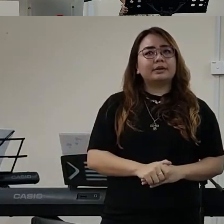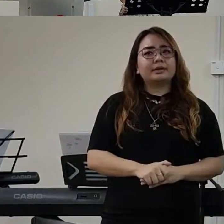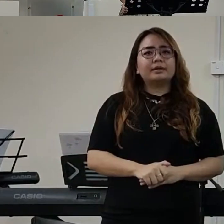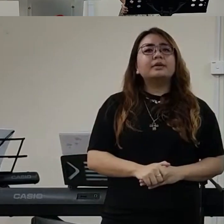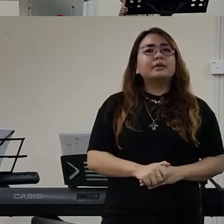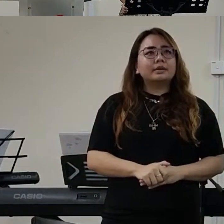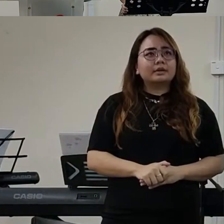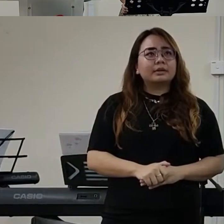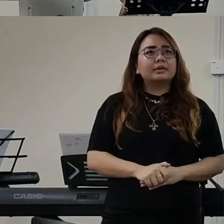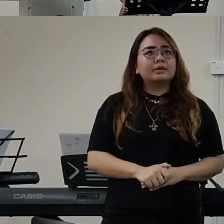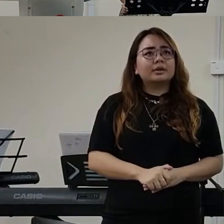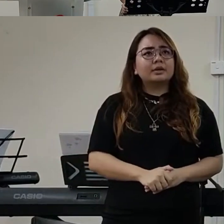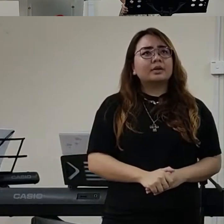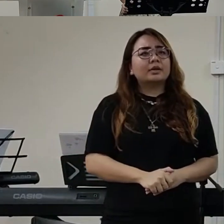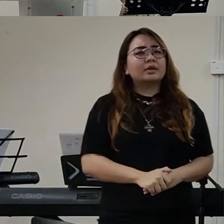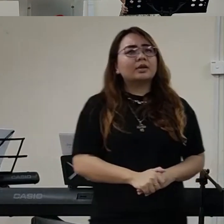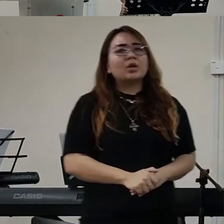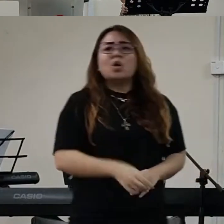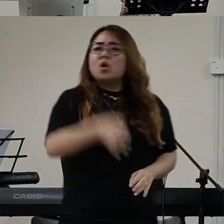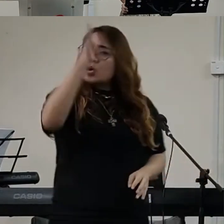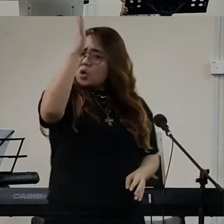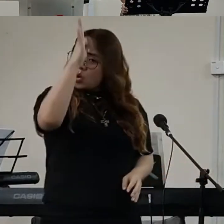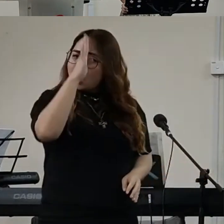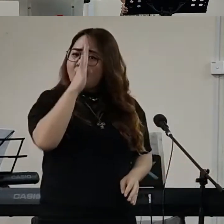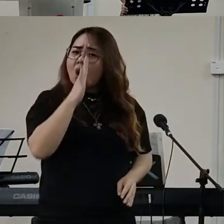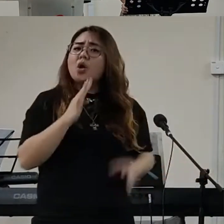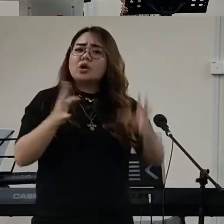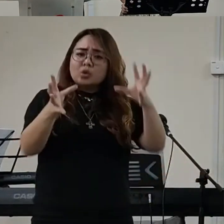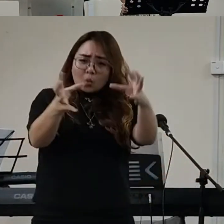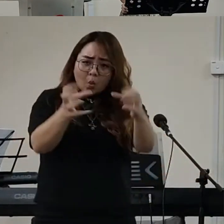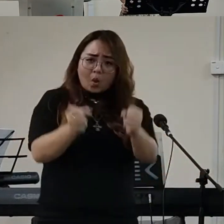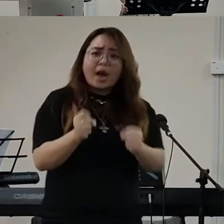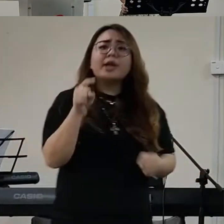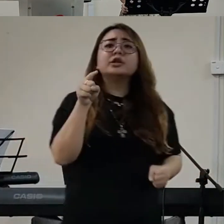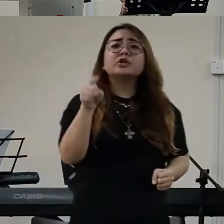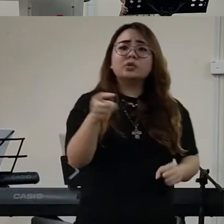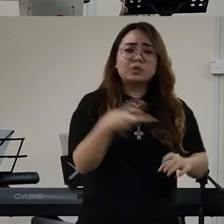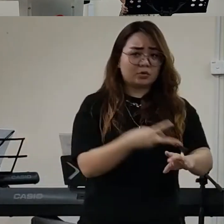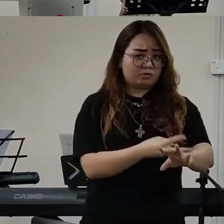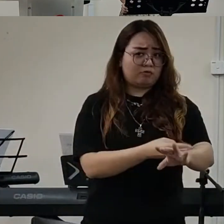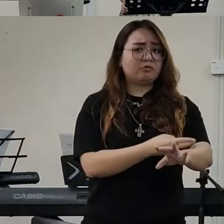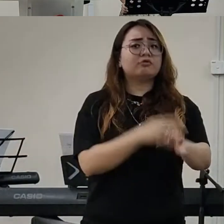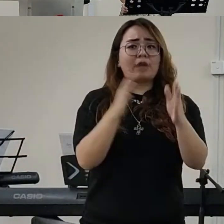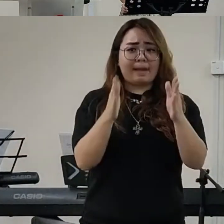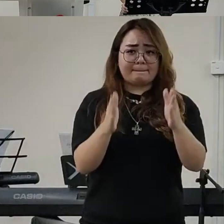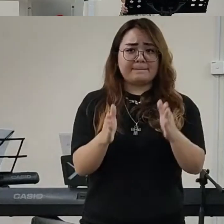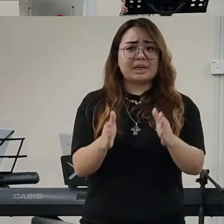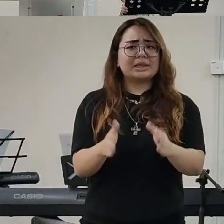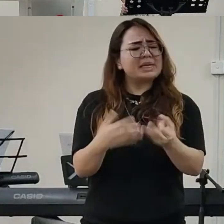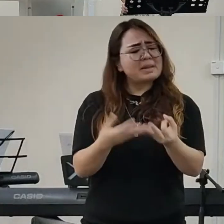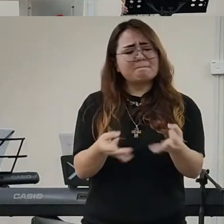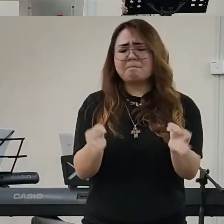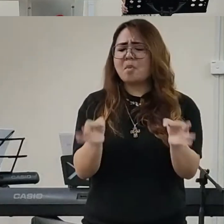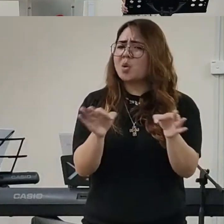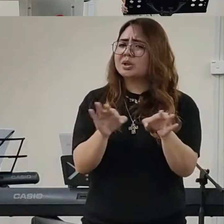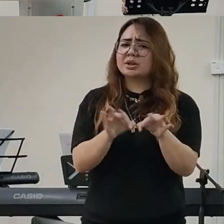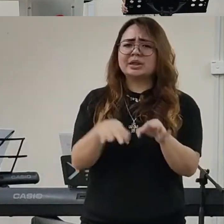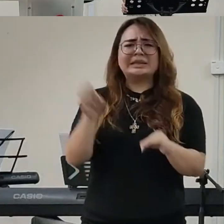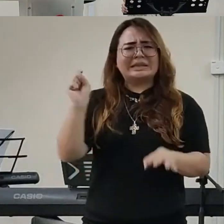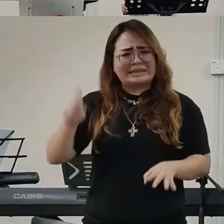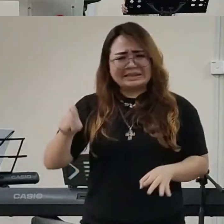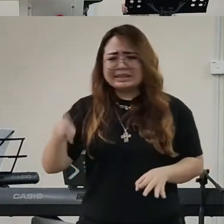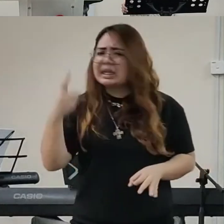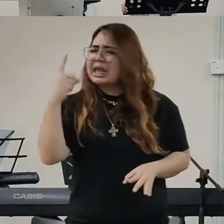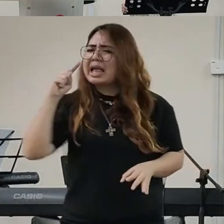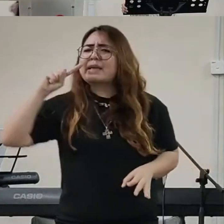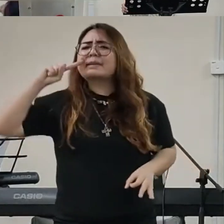do it. But God's choice is for you to shepherd. But shepherding is a must. Shepherding is so serious